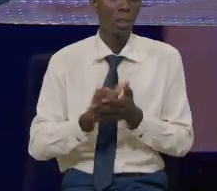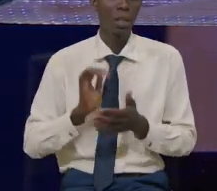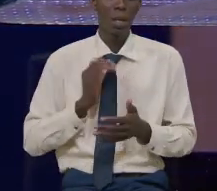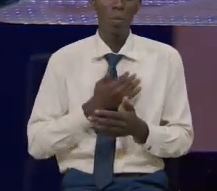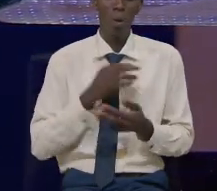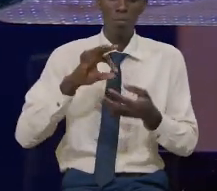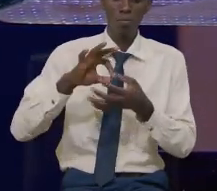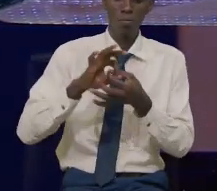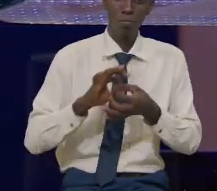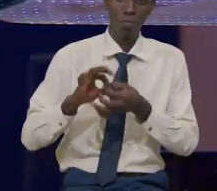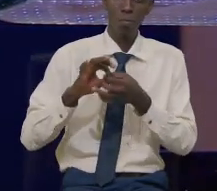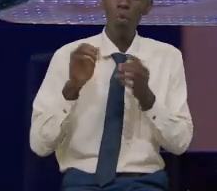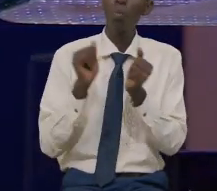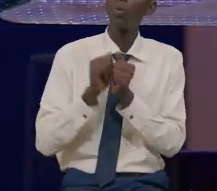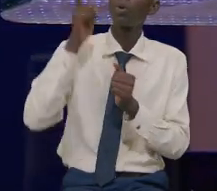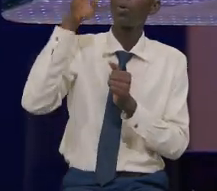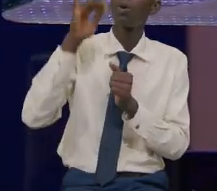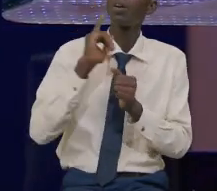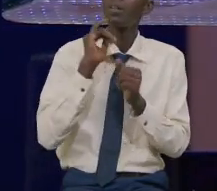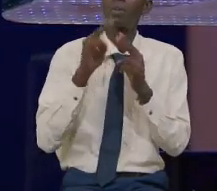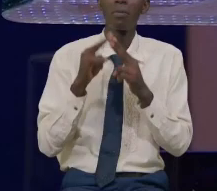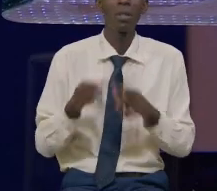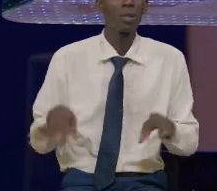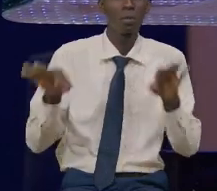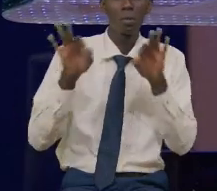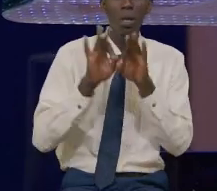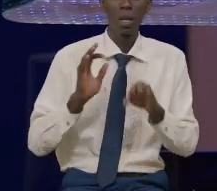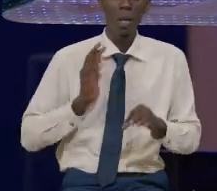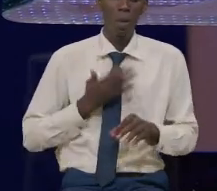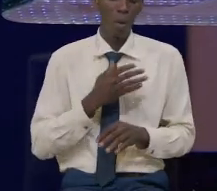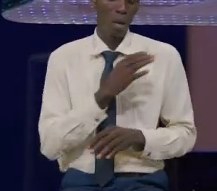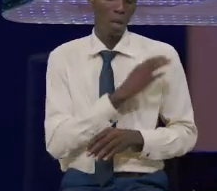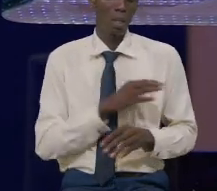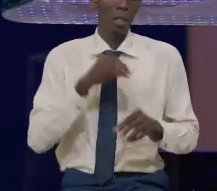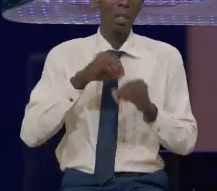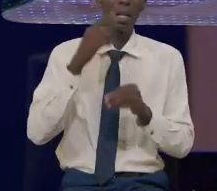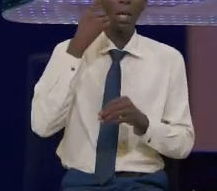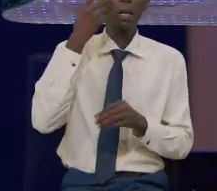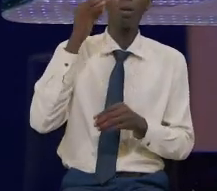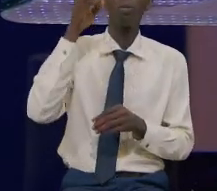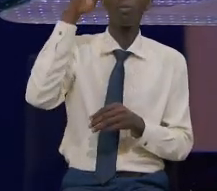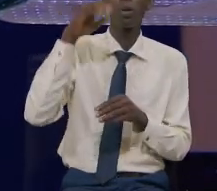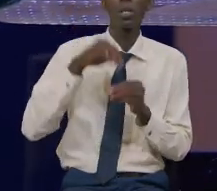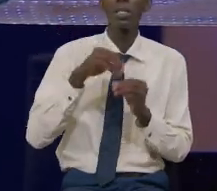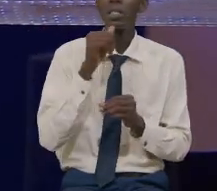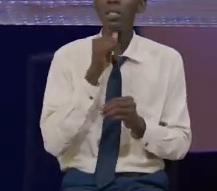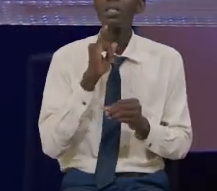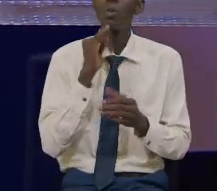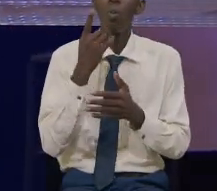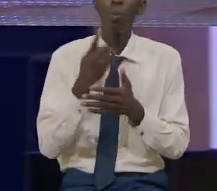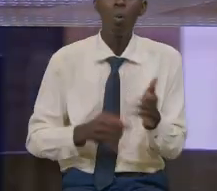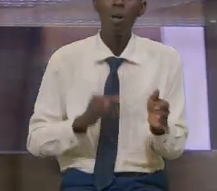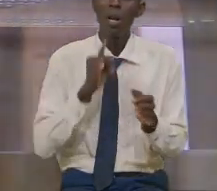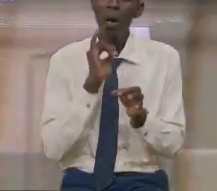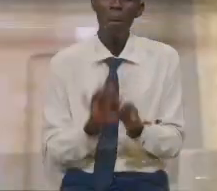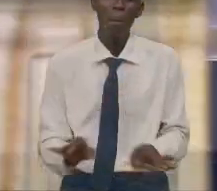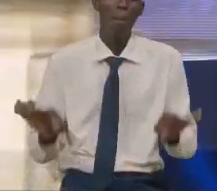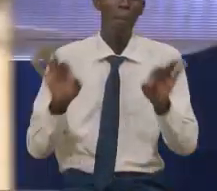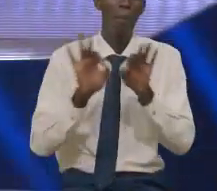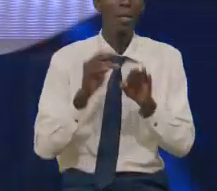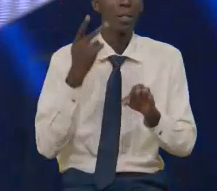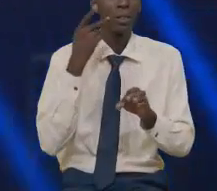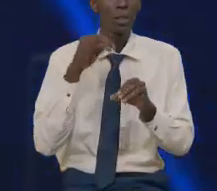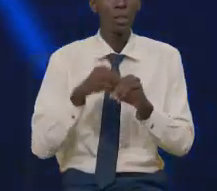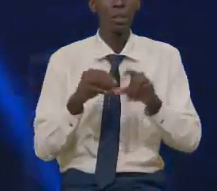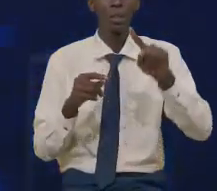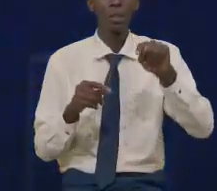God is what matters. Our character in the sight of God, in the secret, is what matters. It says in Titus chapter